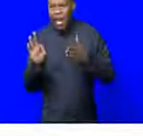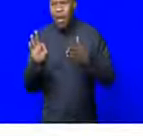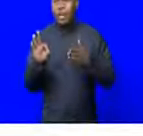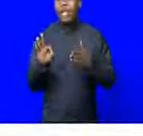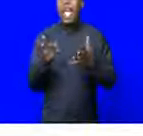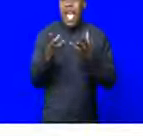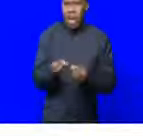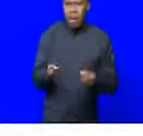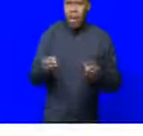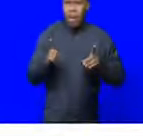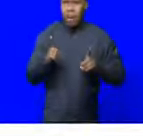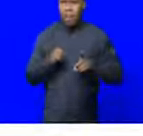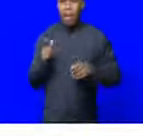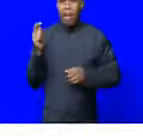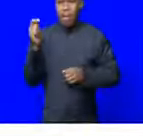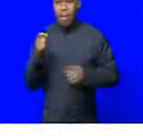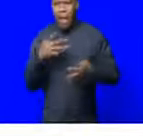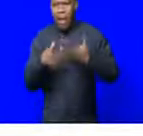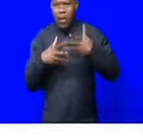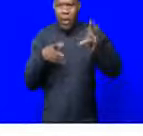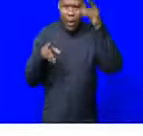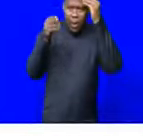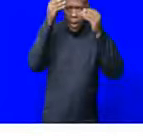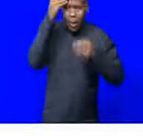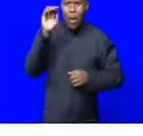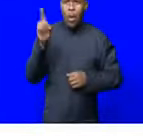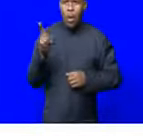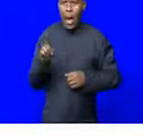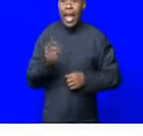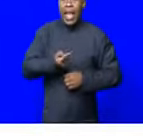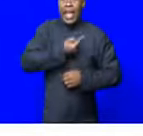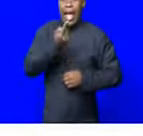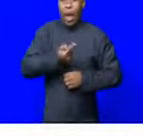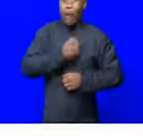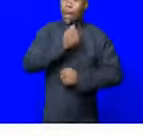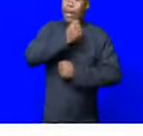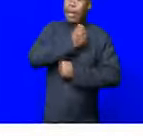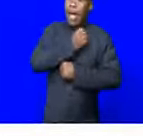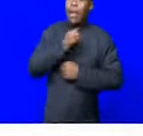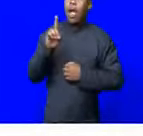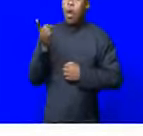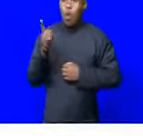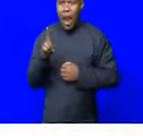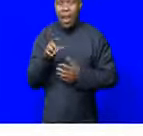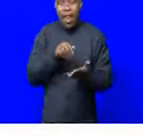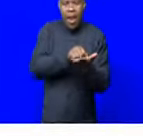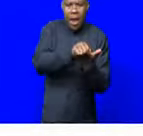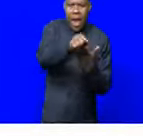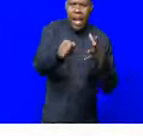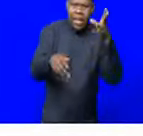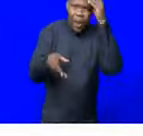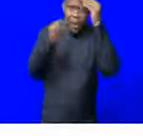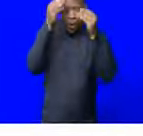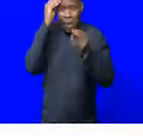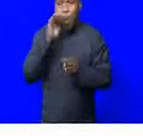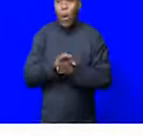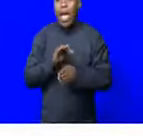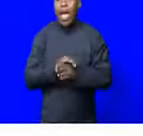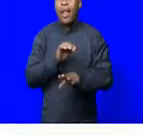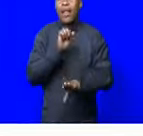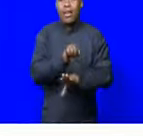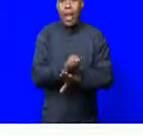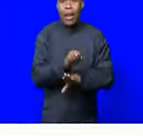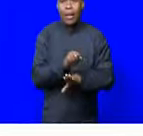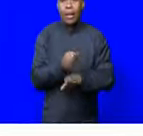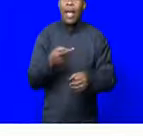maidens have acquired. Ngithanda lokuthi sifunda ngemasiko nathi lesibancane